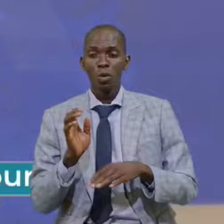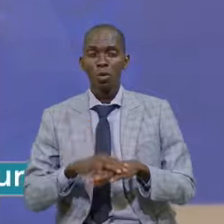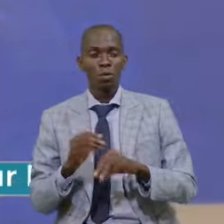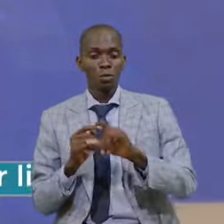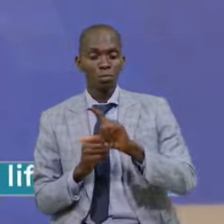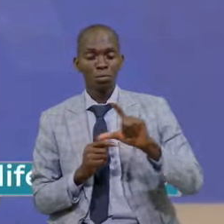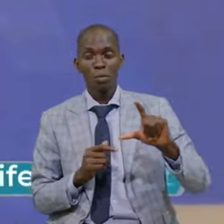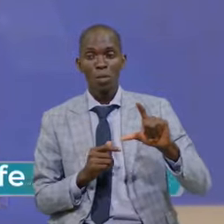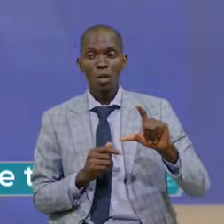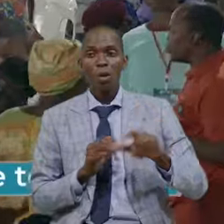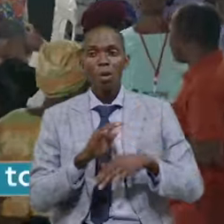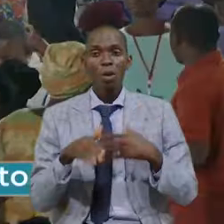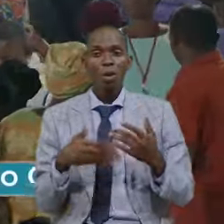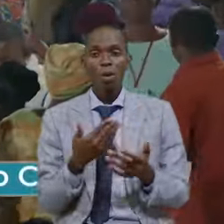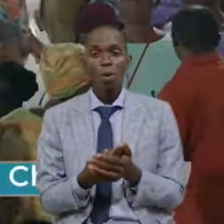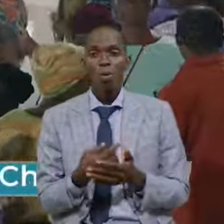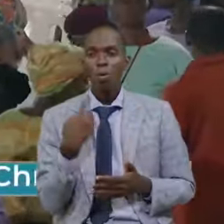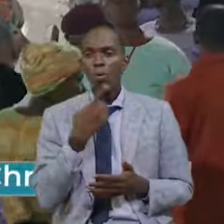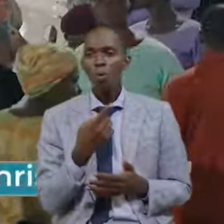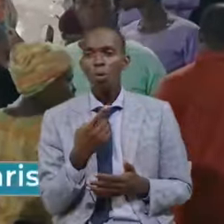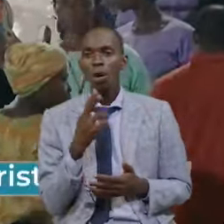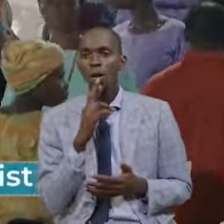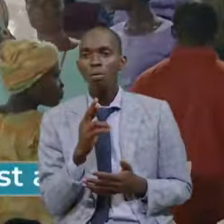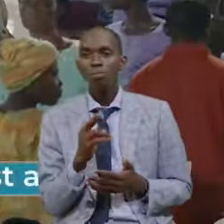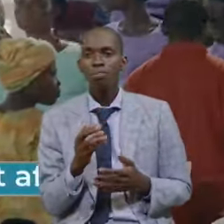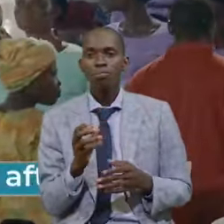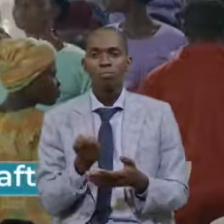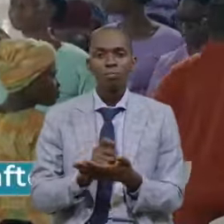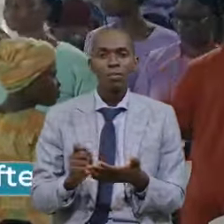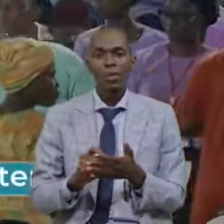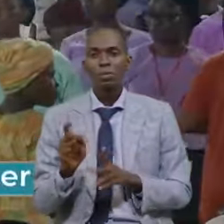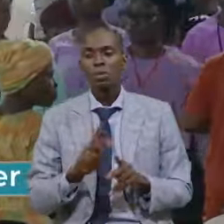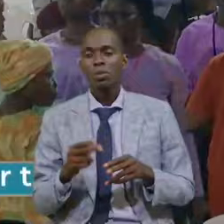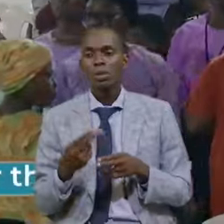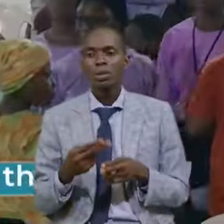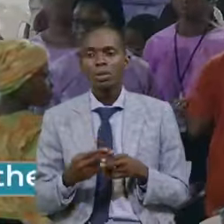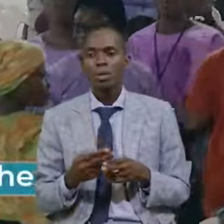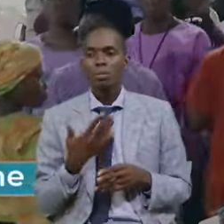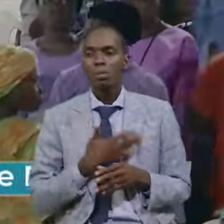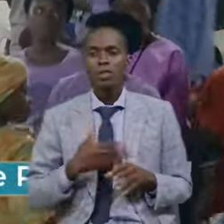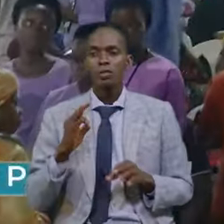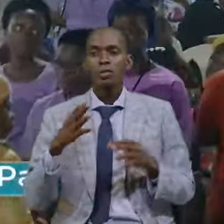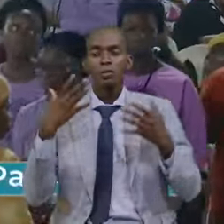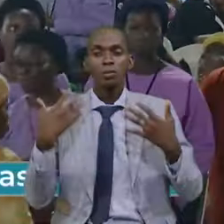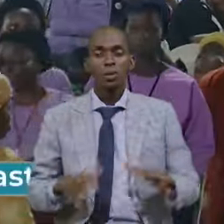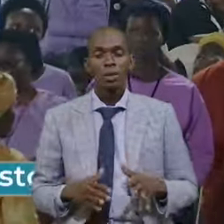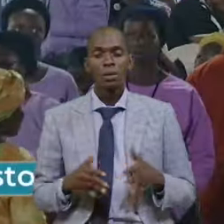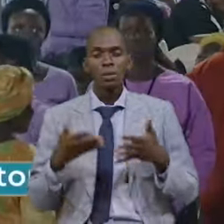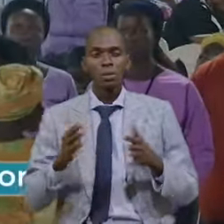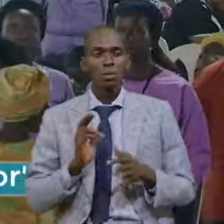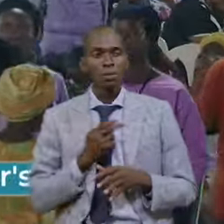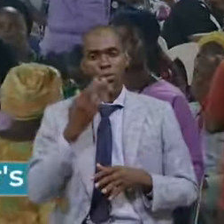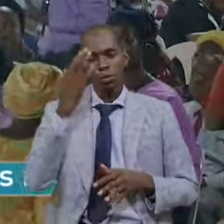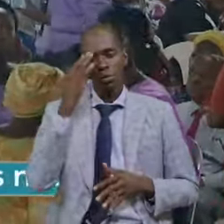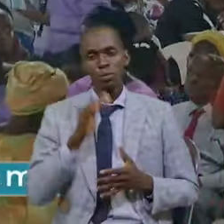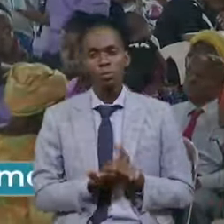those who are taking the names, counselors, if you are true, can I see a signal from you?